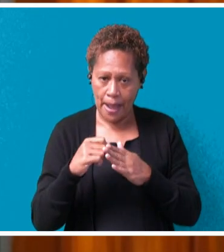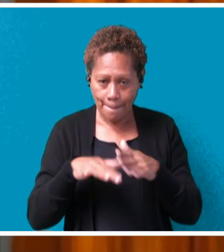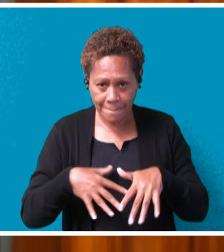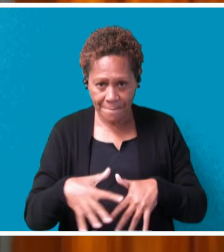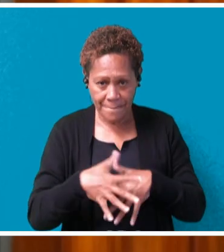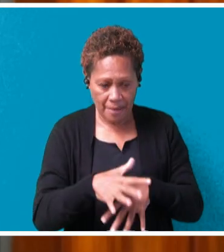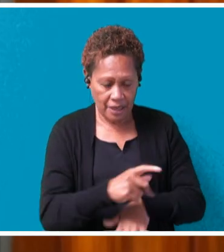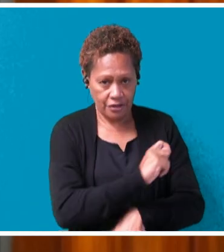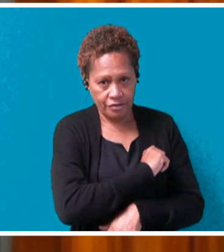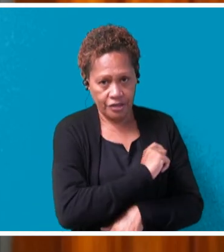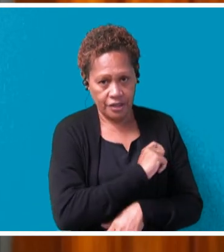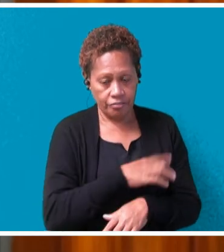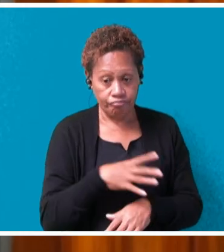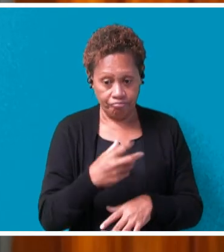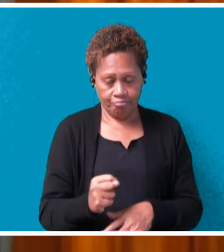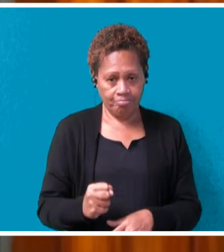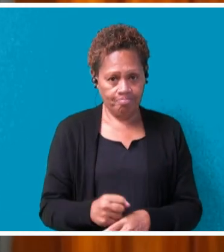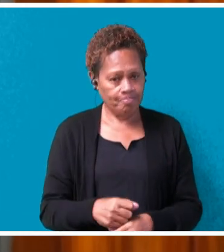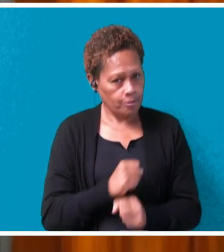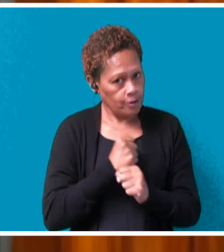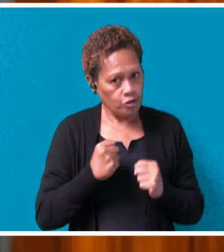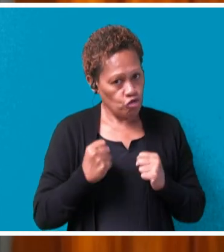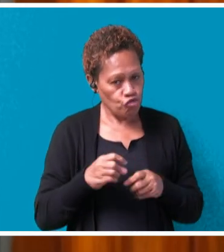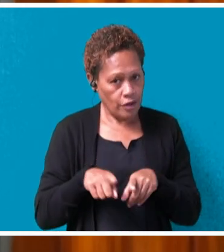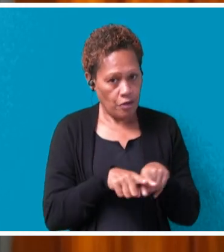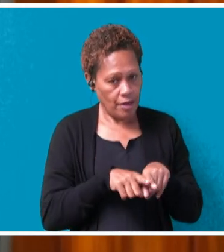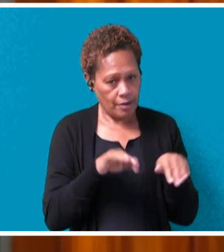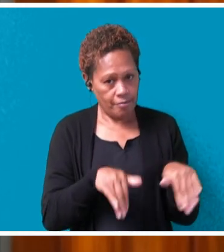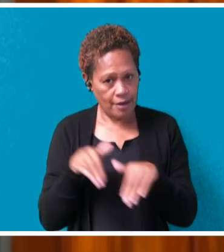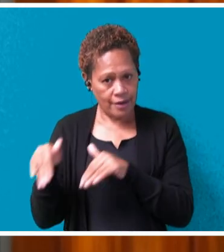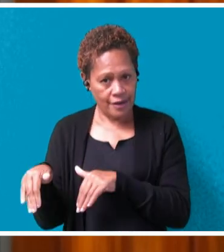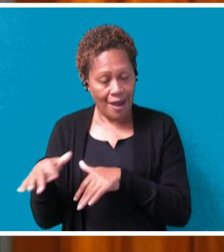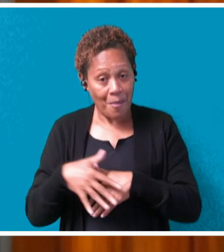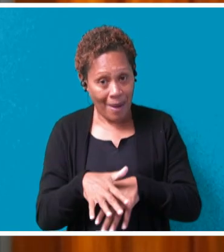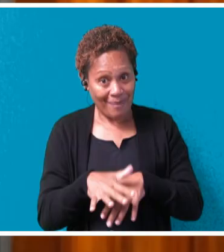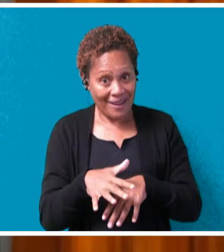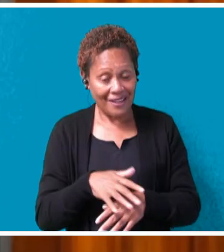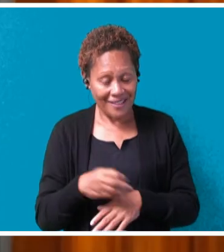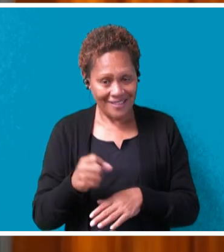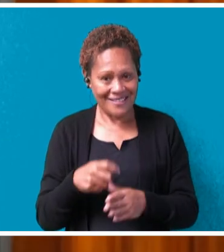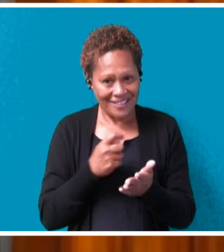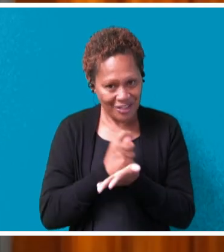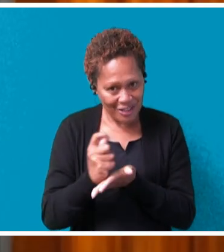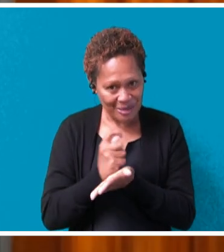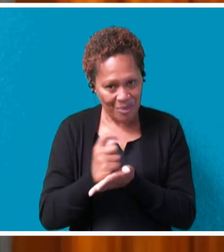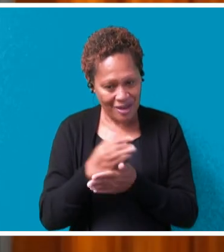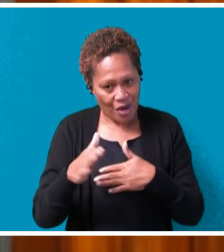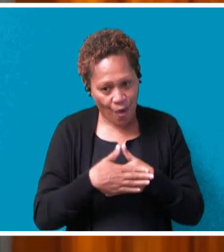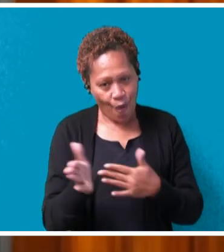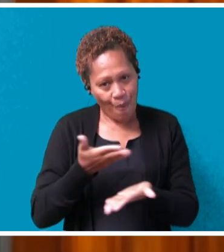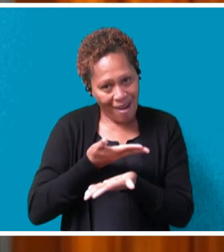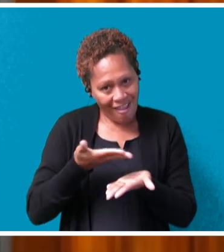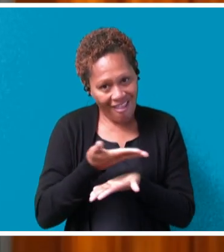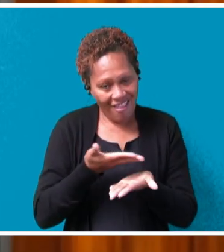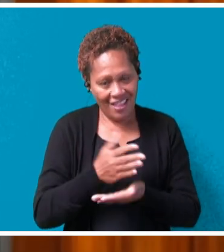This trust is strengthened through meaningful public participation, transparency, and open dialogue.